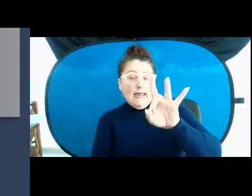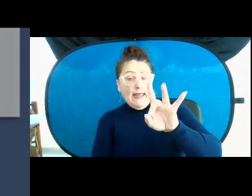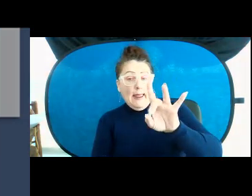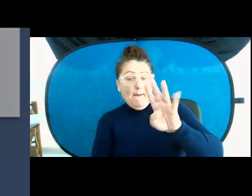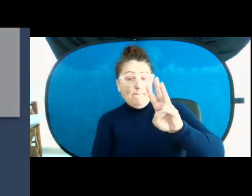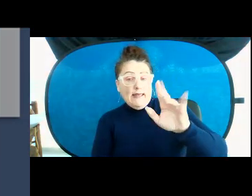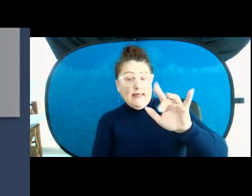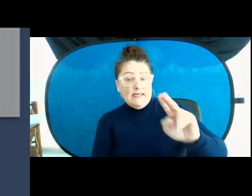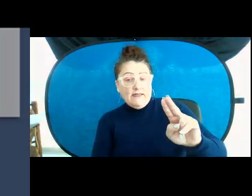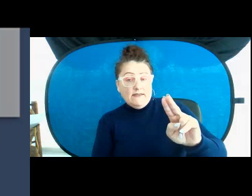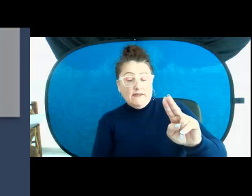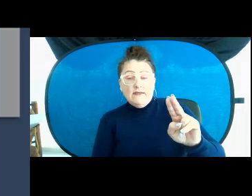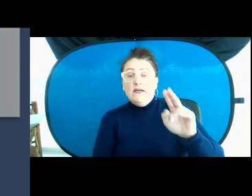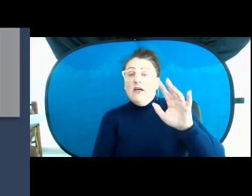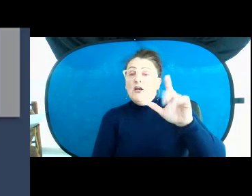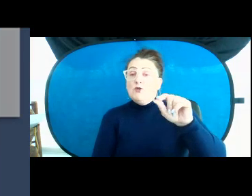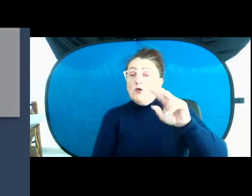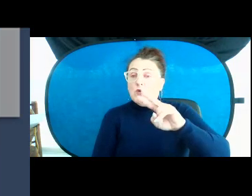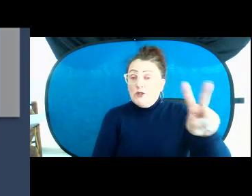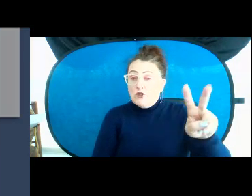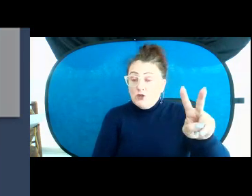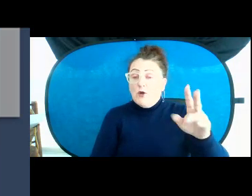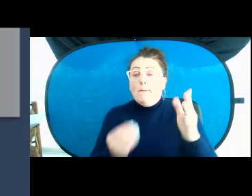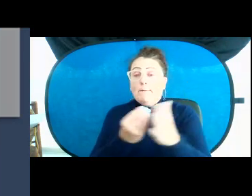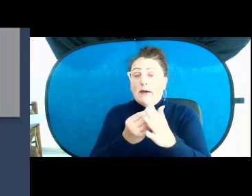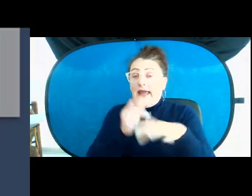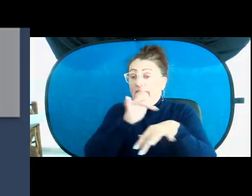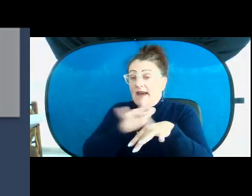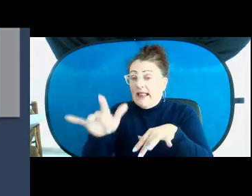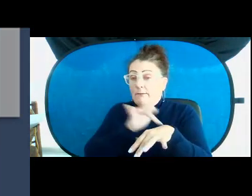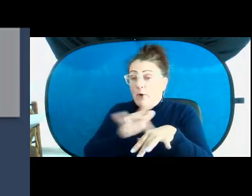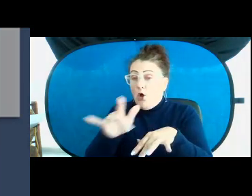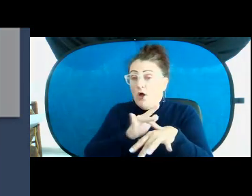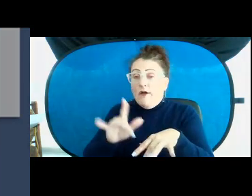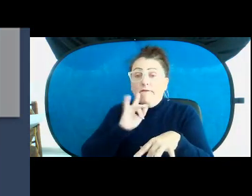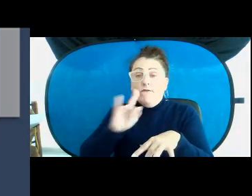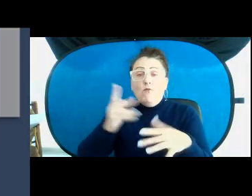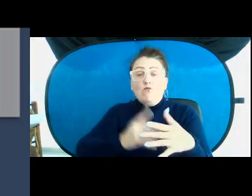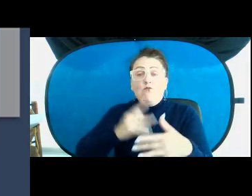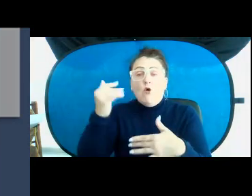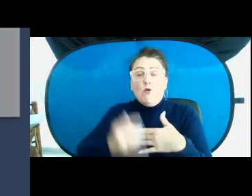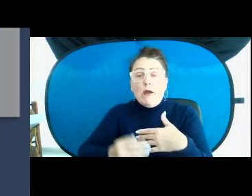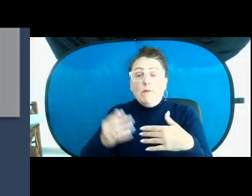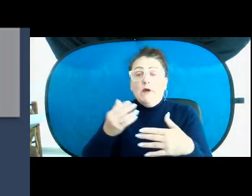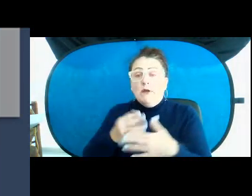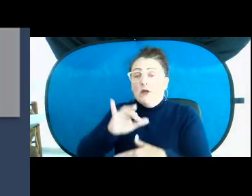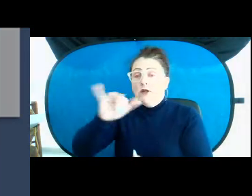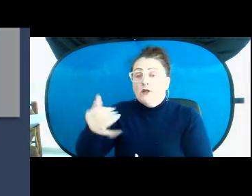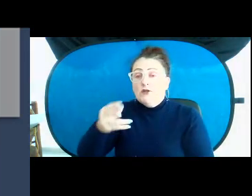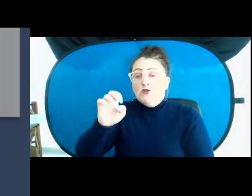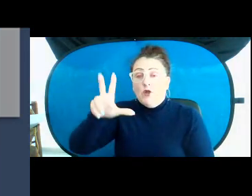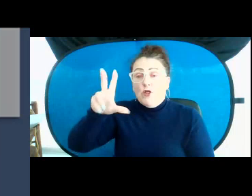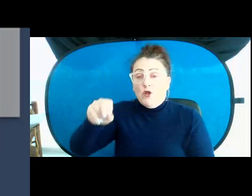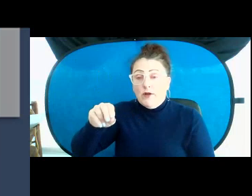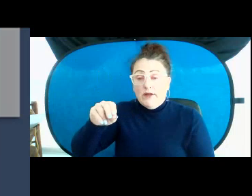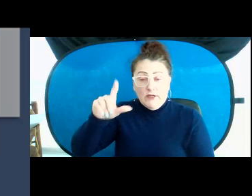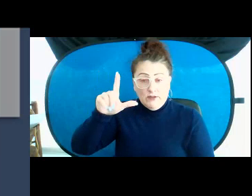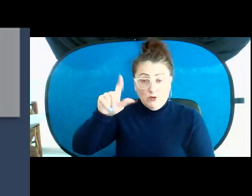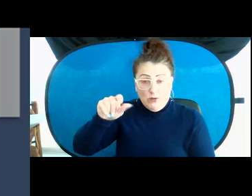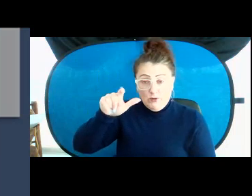$28,480,000 of 2022 formulaic program funding available for programming through June 30th, 2026,